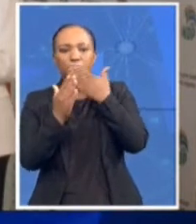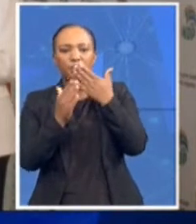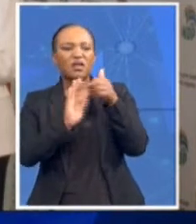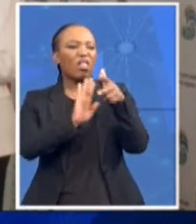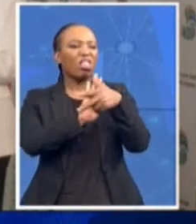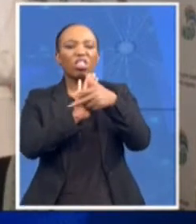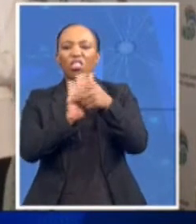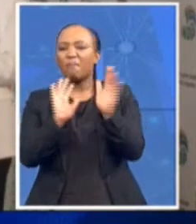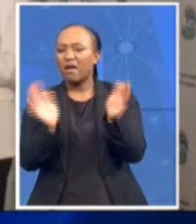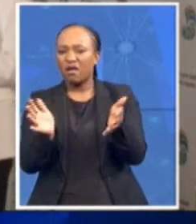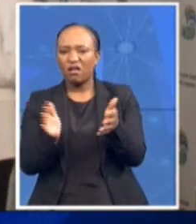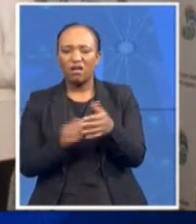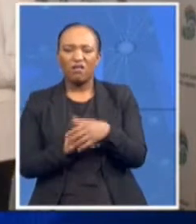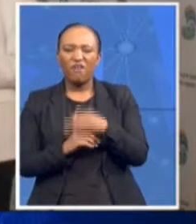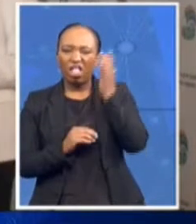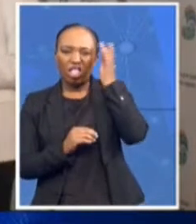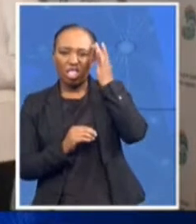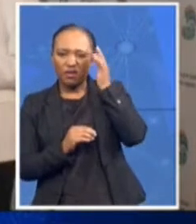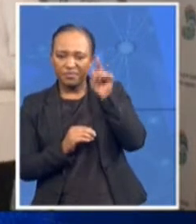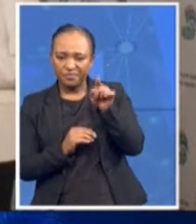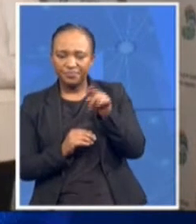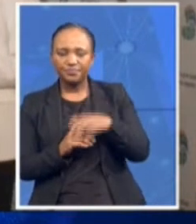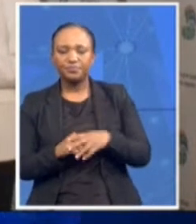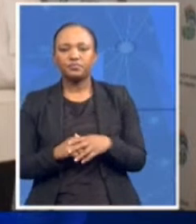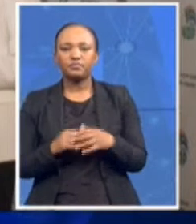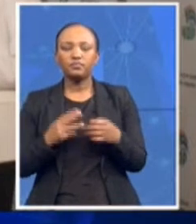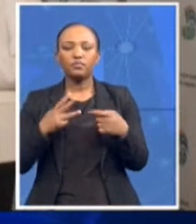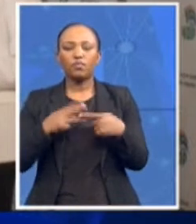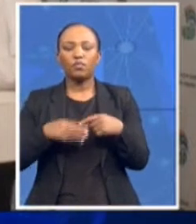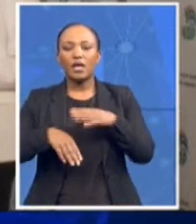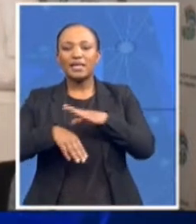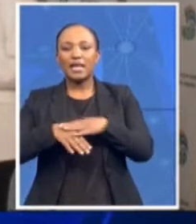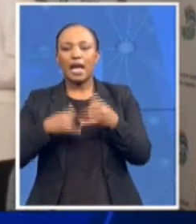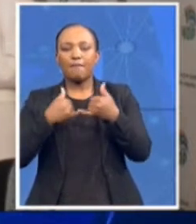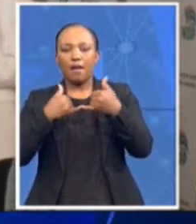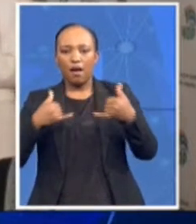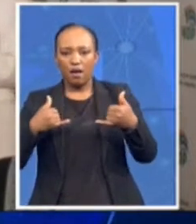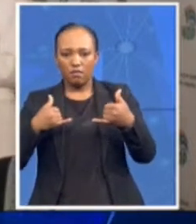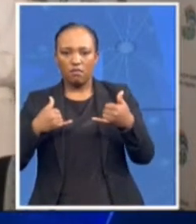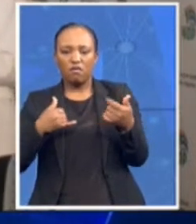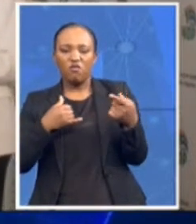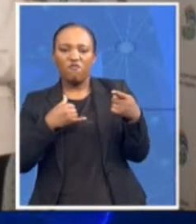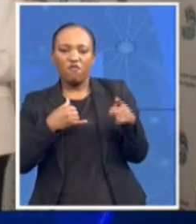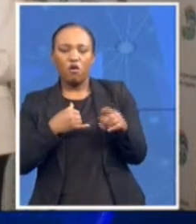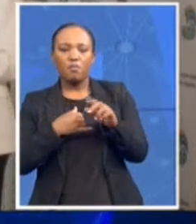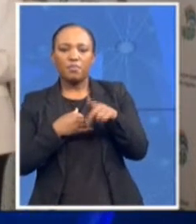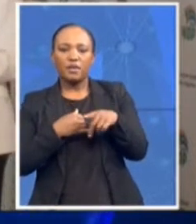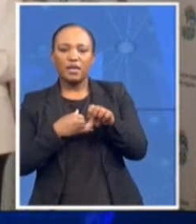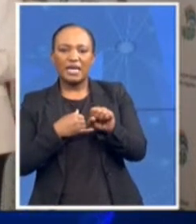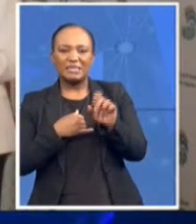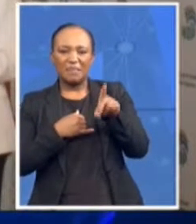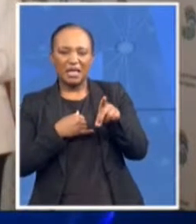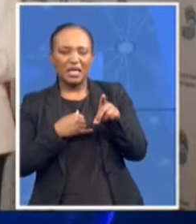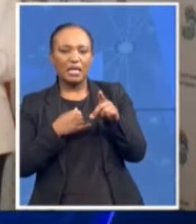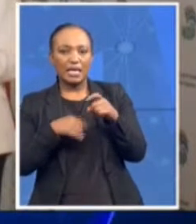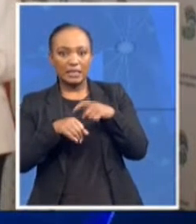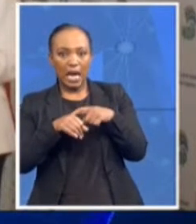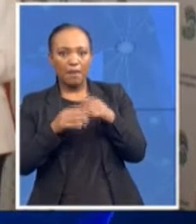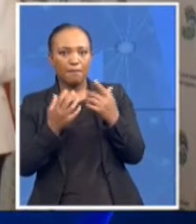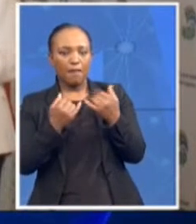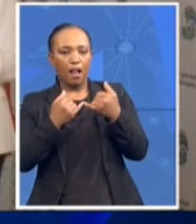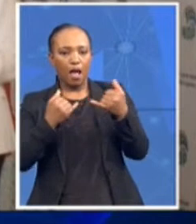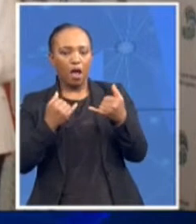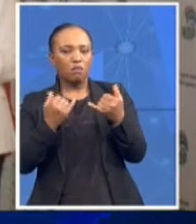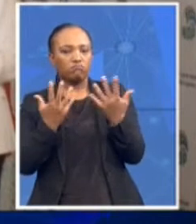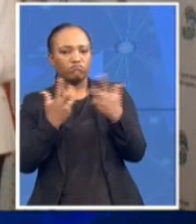failure to meet the timelines of the delivery of the PESP program, failure to manage and monitor the